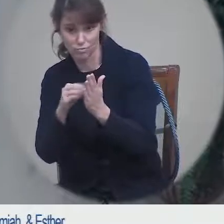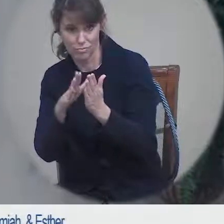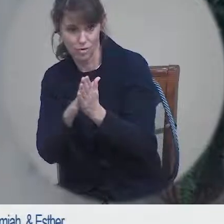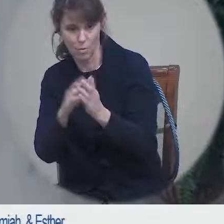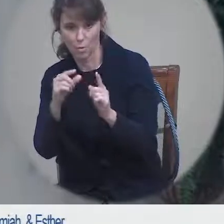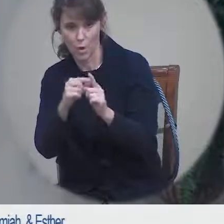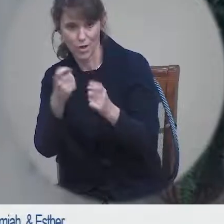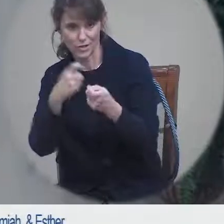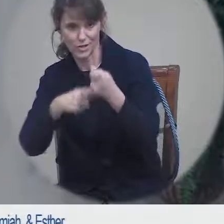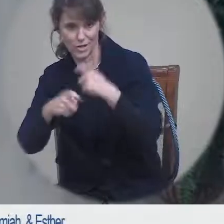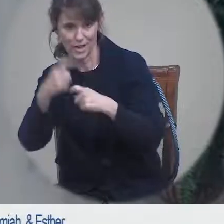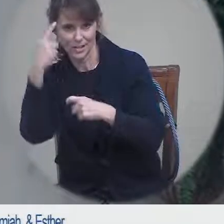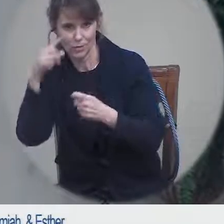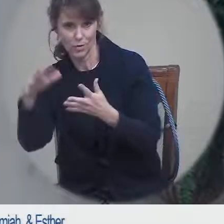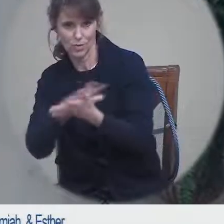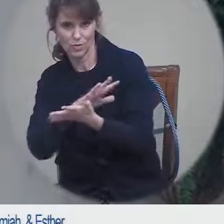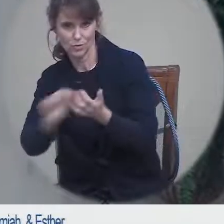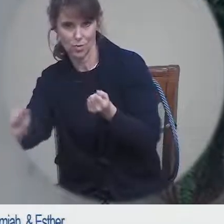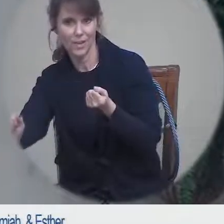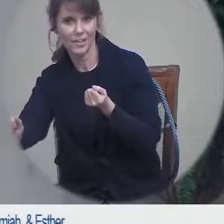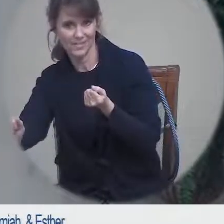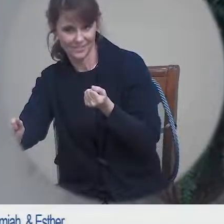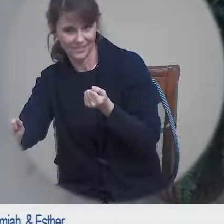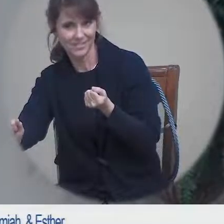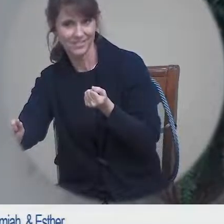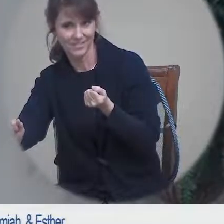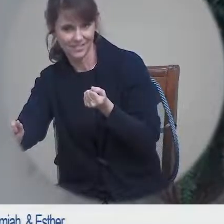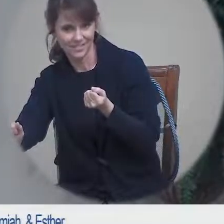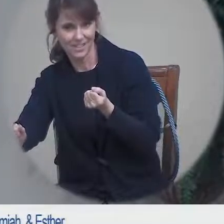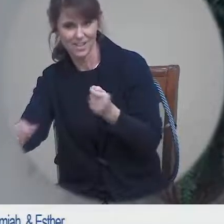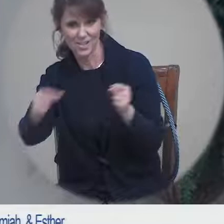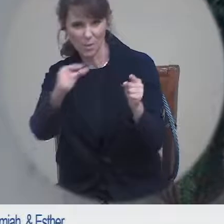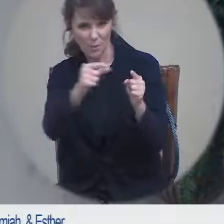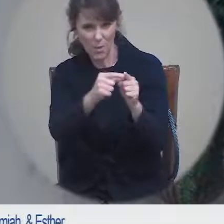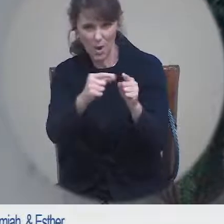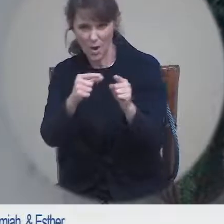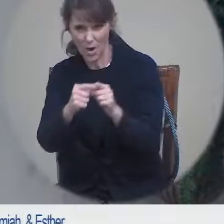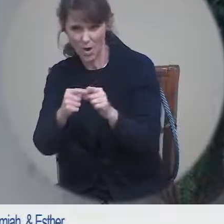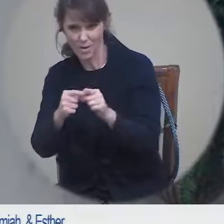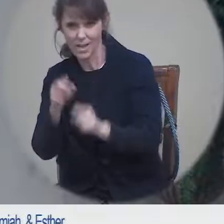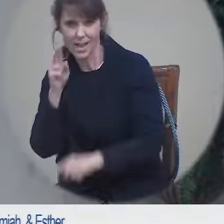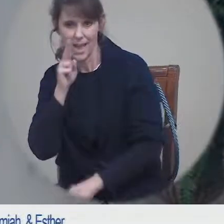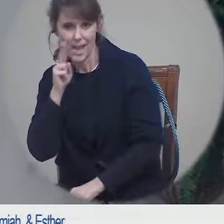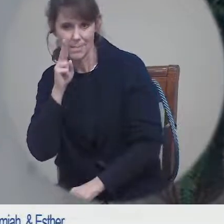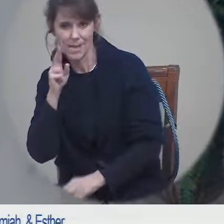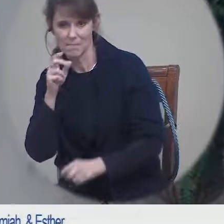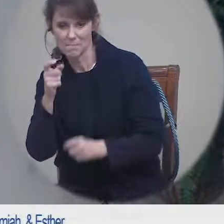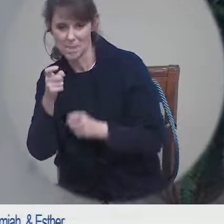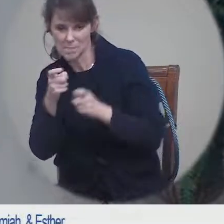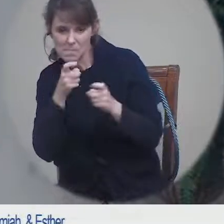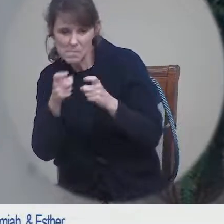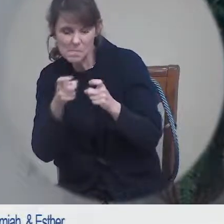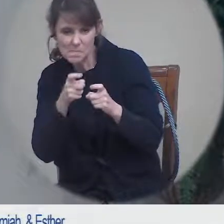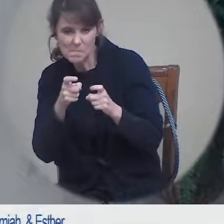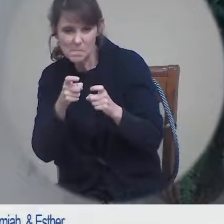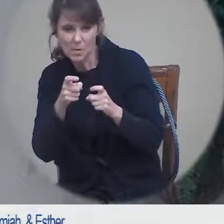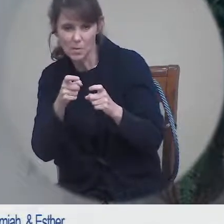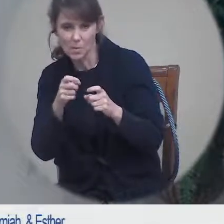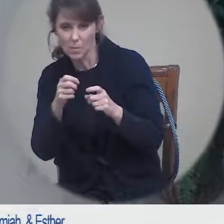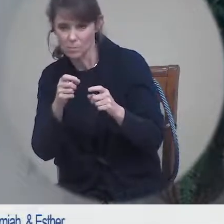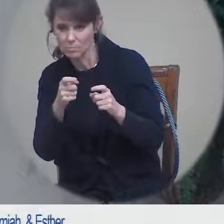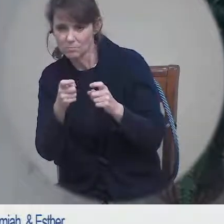it cannot be undone. And so that would make a lot of sense of verse in